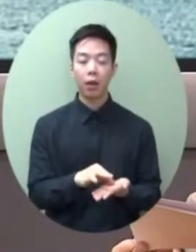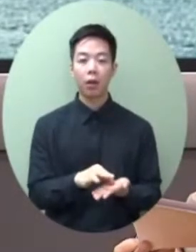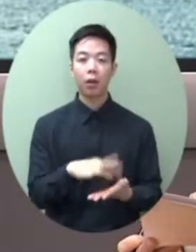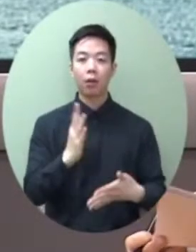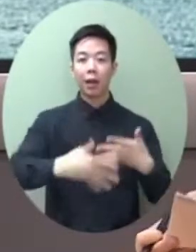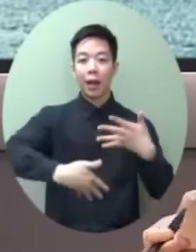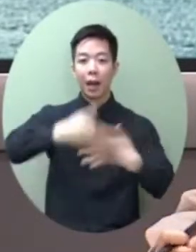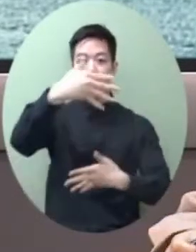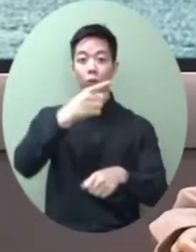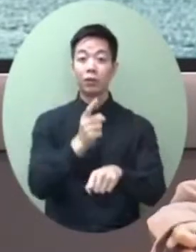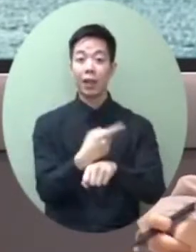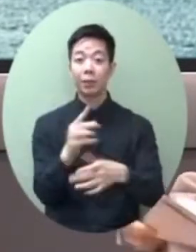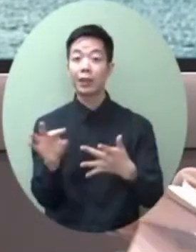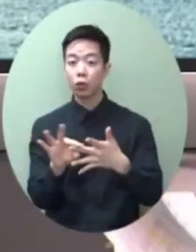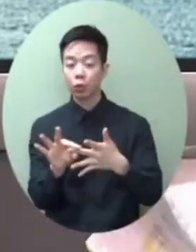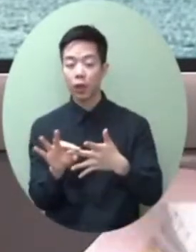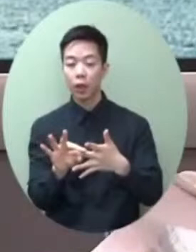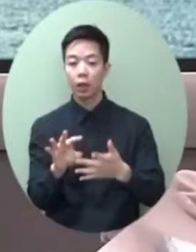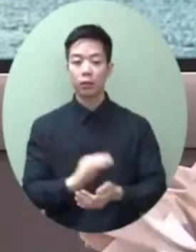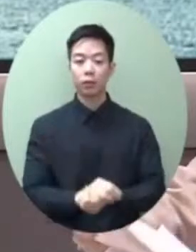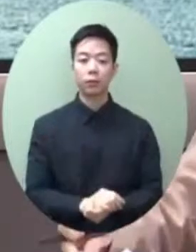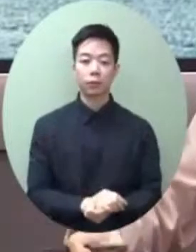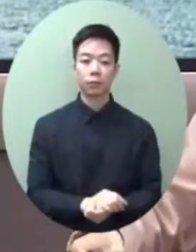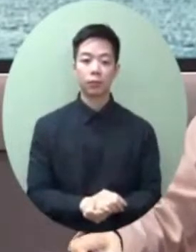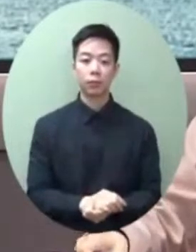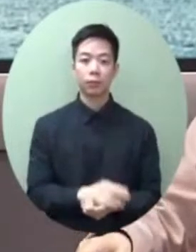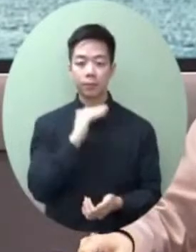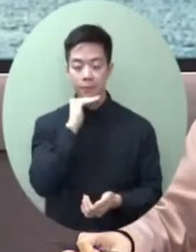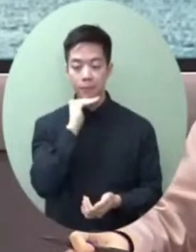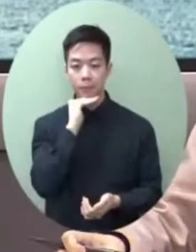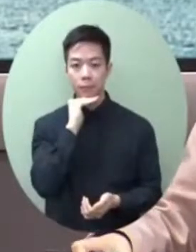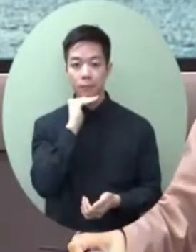the Midway Home in Yok Kwan House,